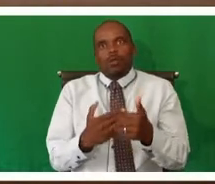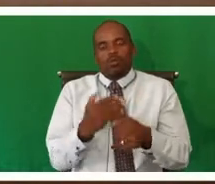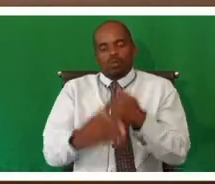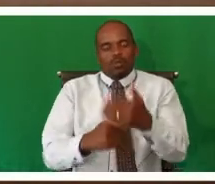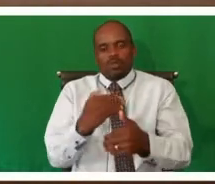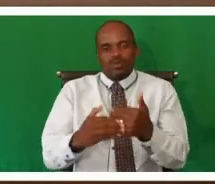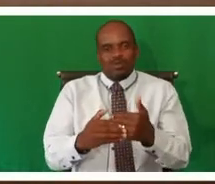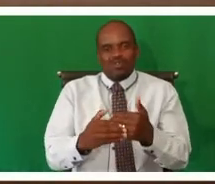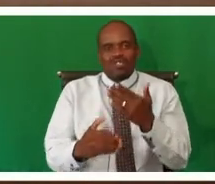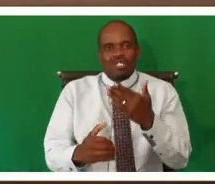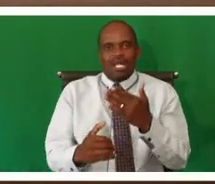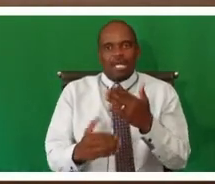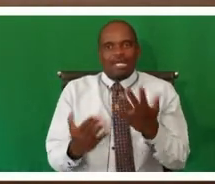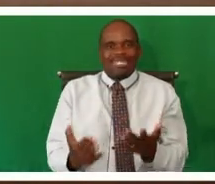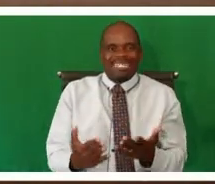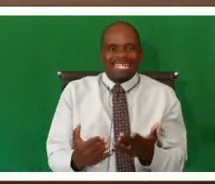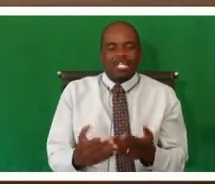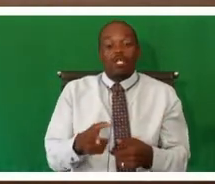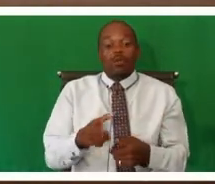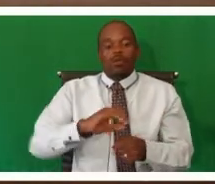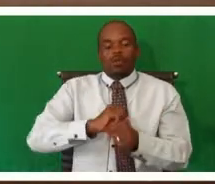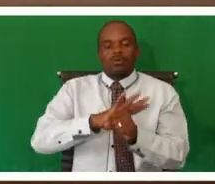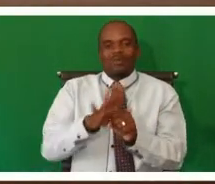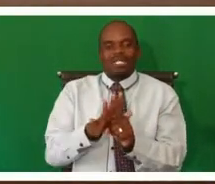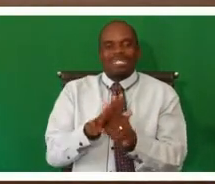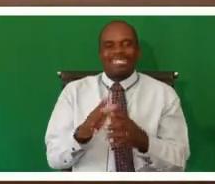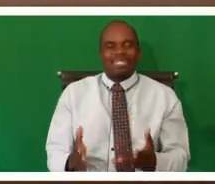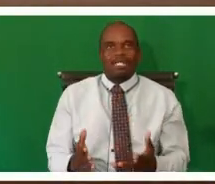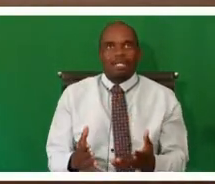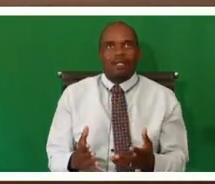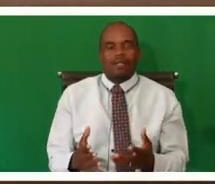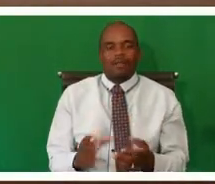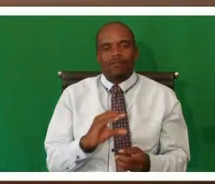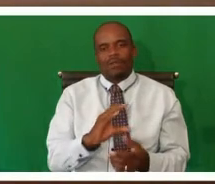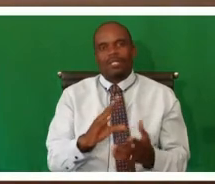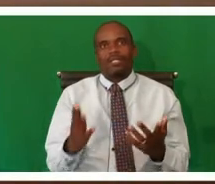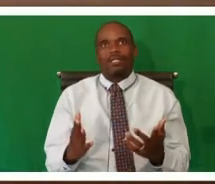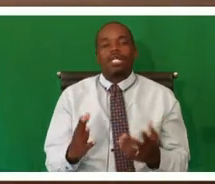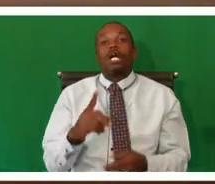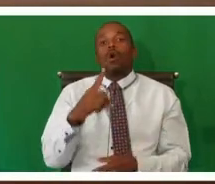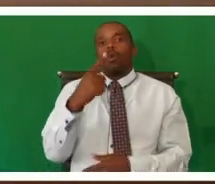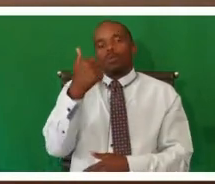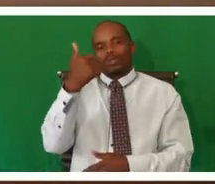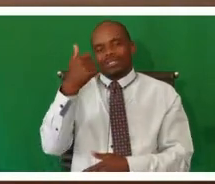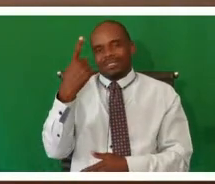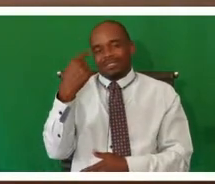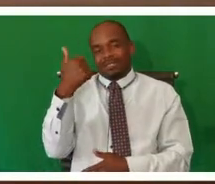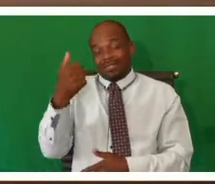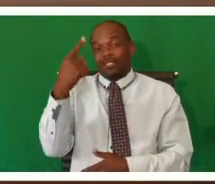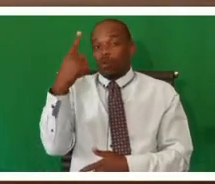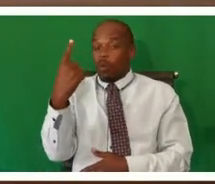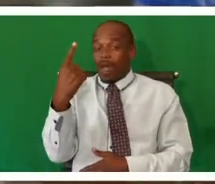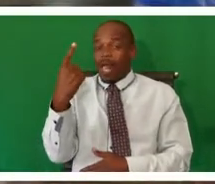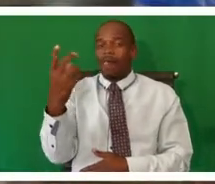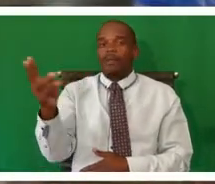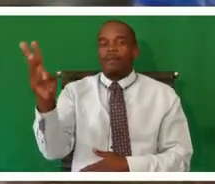COVID-19 Relief Fund to the value of 61 million rand was offered